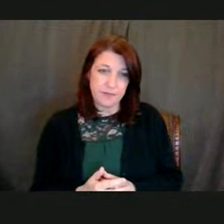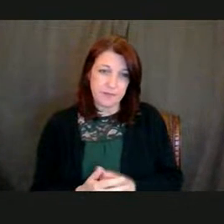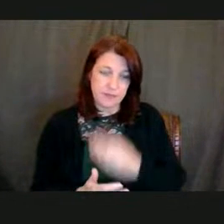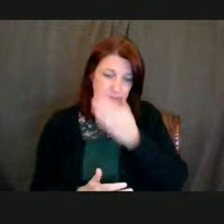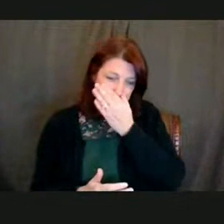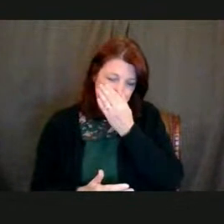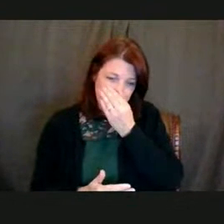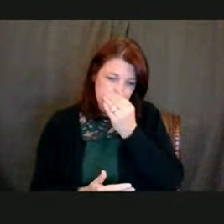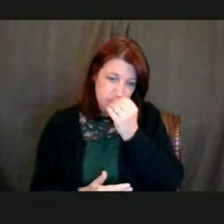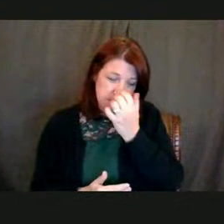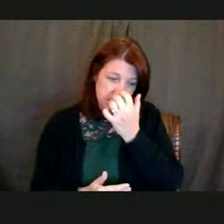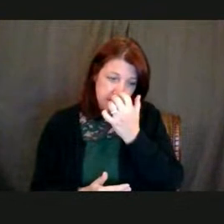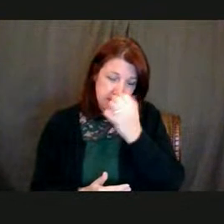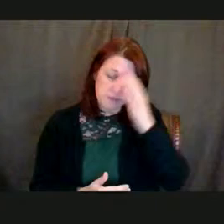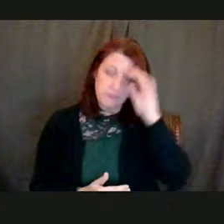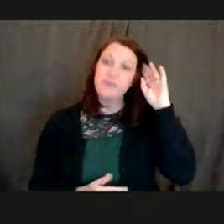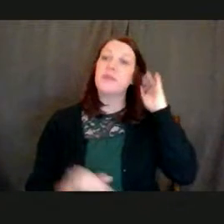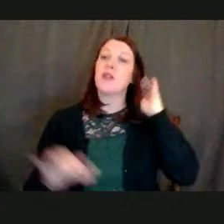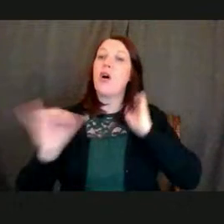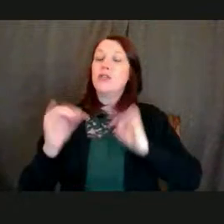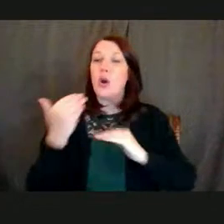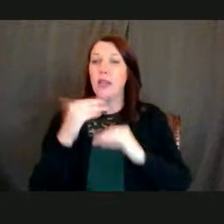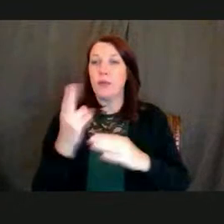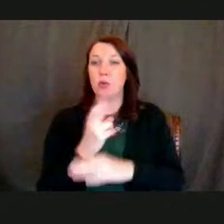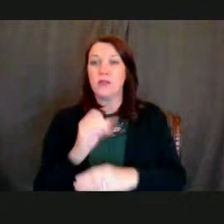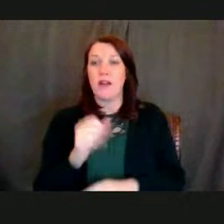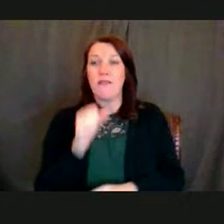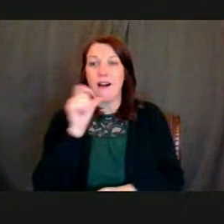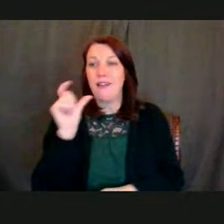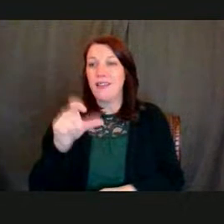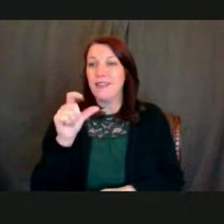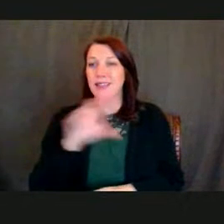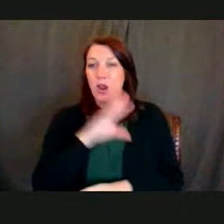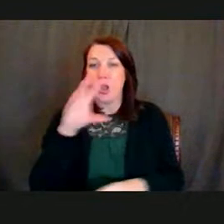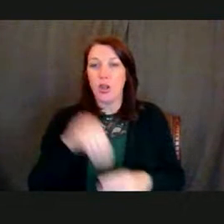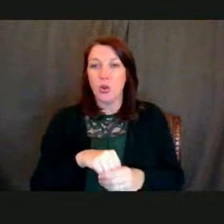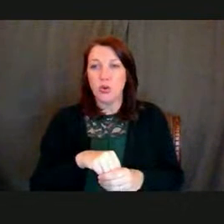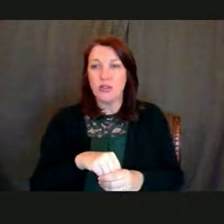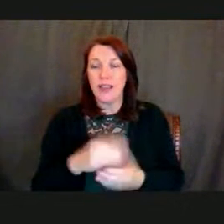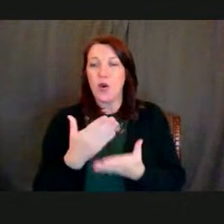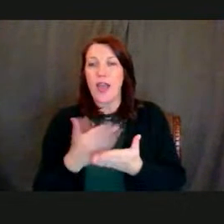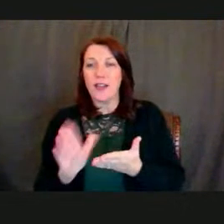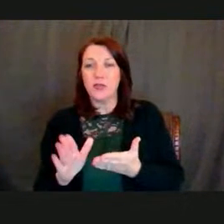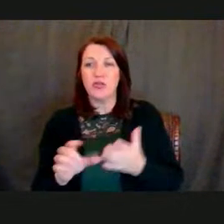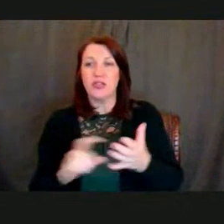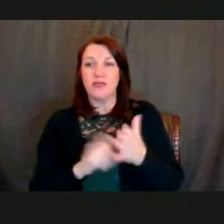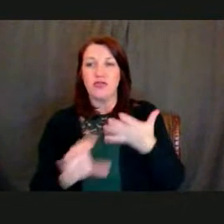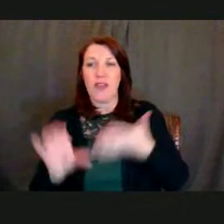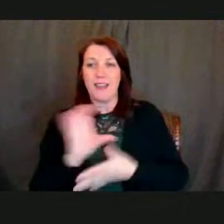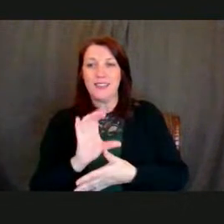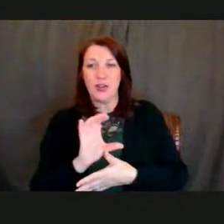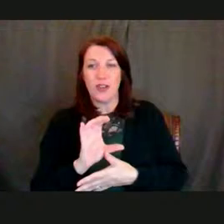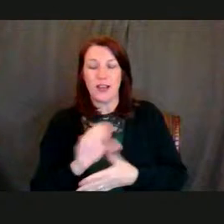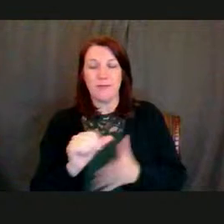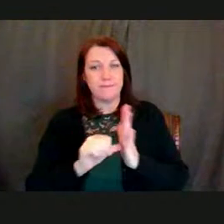Also, one of the themes was limiting use of unnecessary inclusion/exclusion criteria. So this is a big one. So certainly if